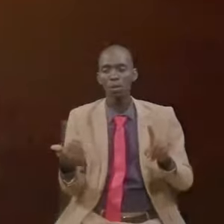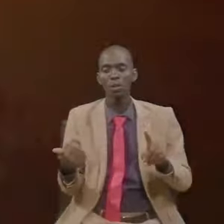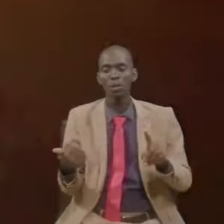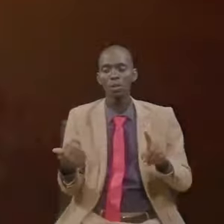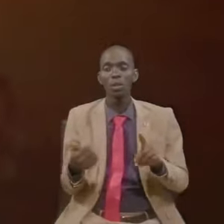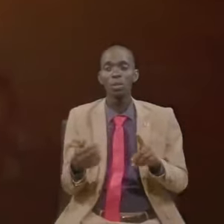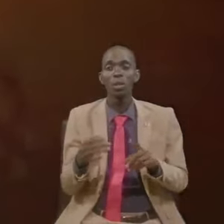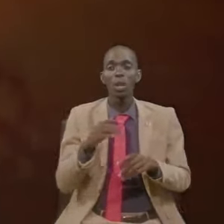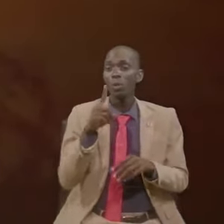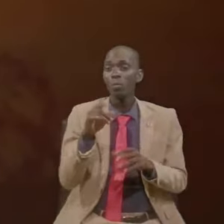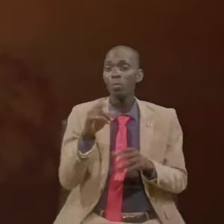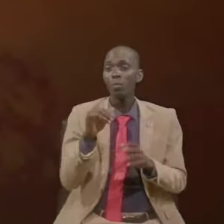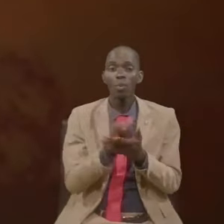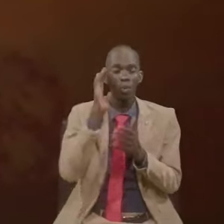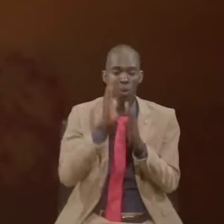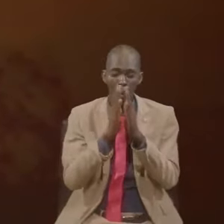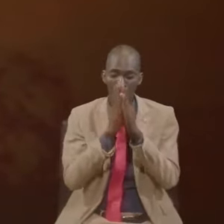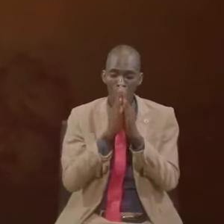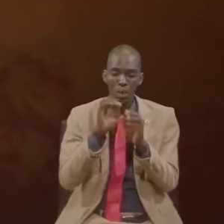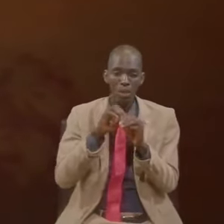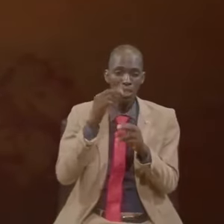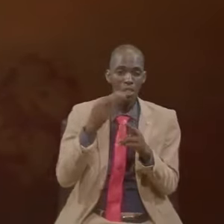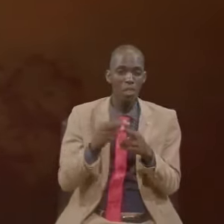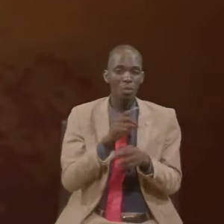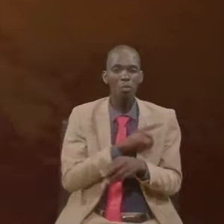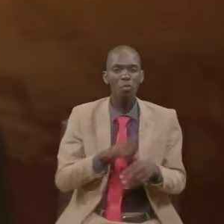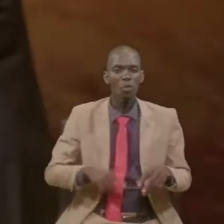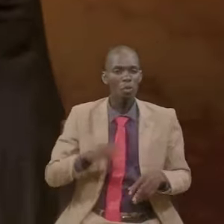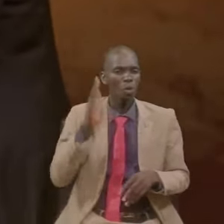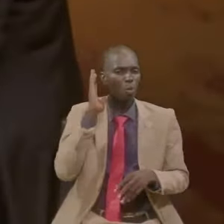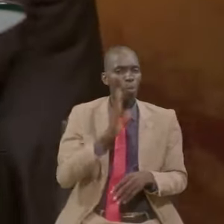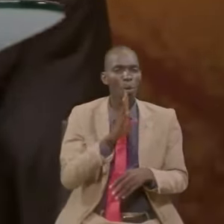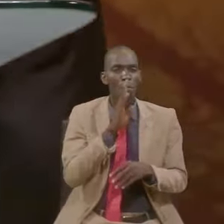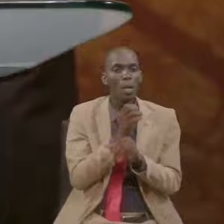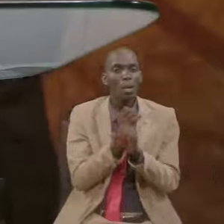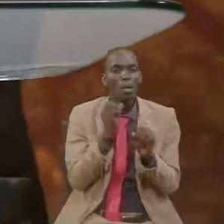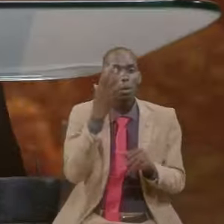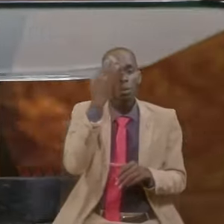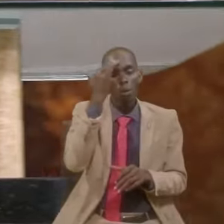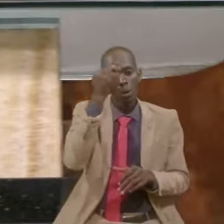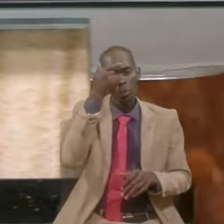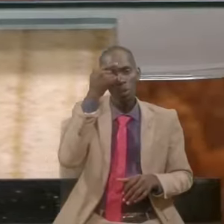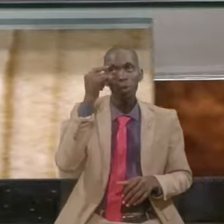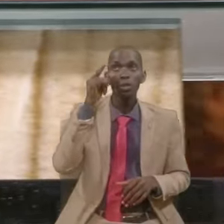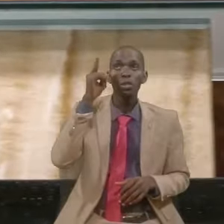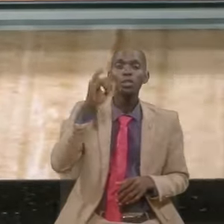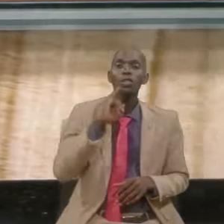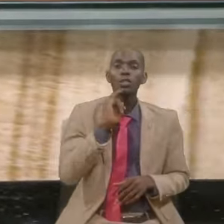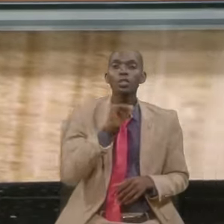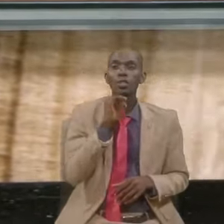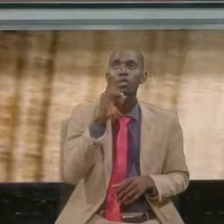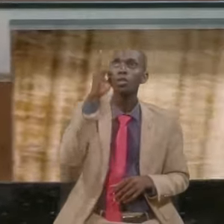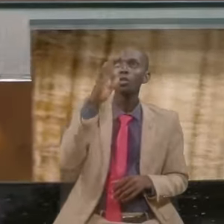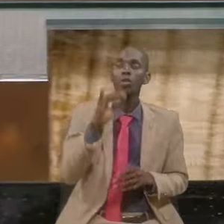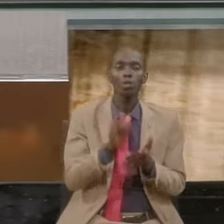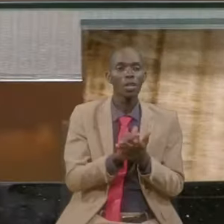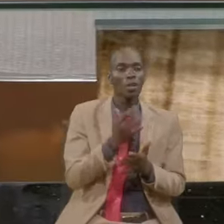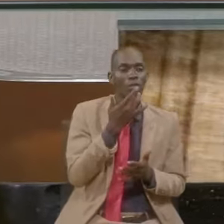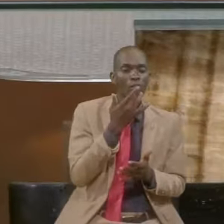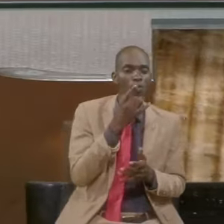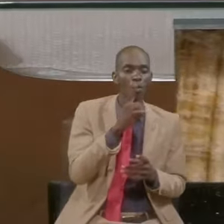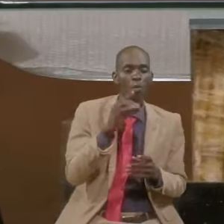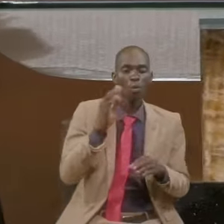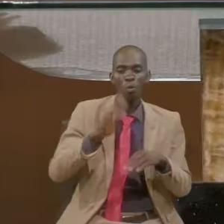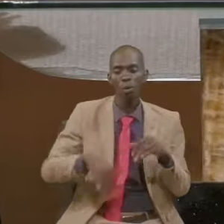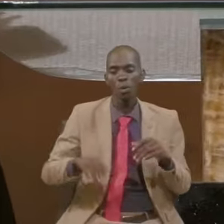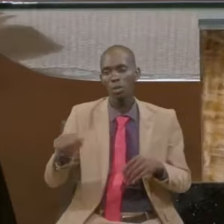on the name of the Lord shall be saved. Why? Because he is impartial. He's impartial. If